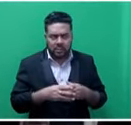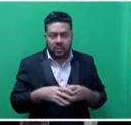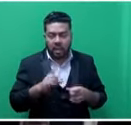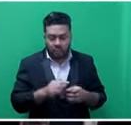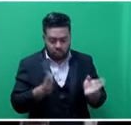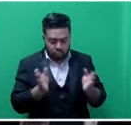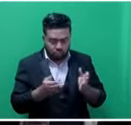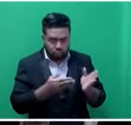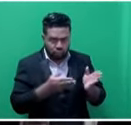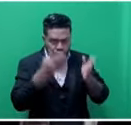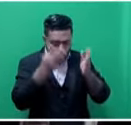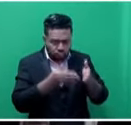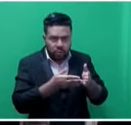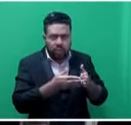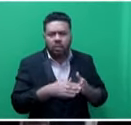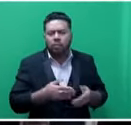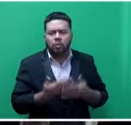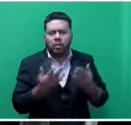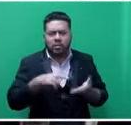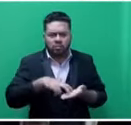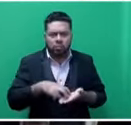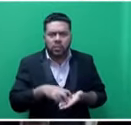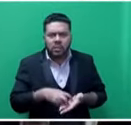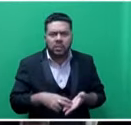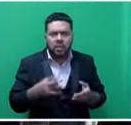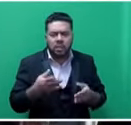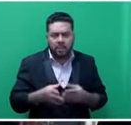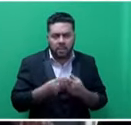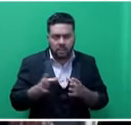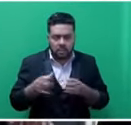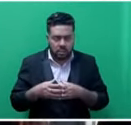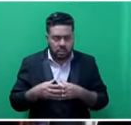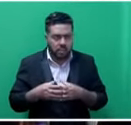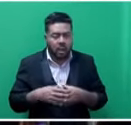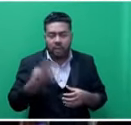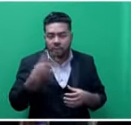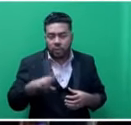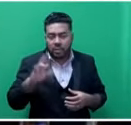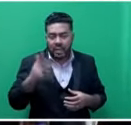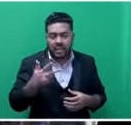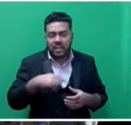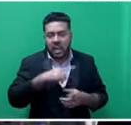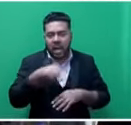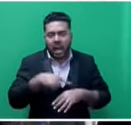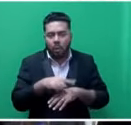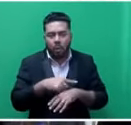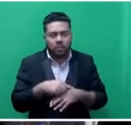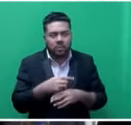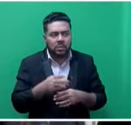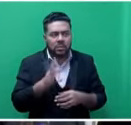provision that has greatly handicapped opposition political parties. I speak, sir, about the 48 hours blackout before the day of the